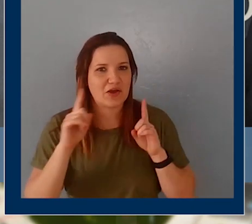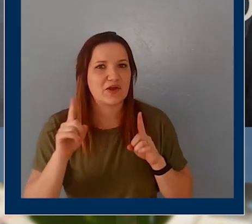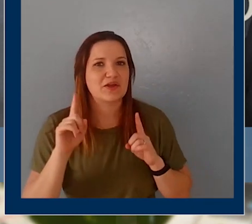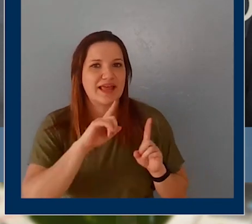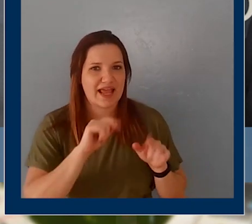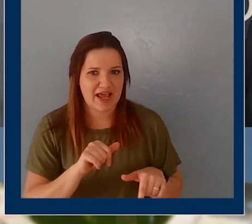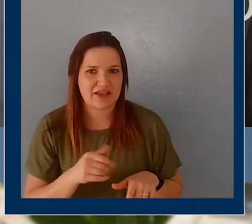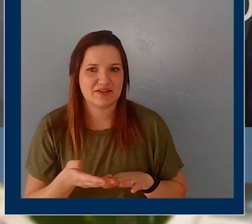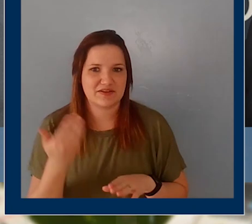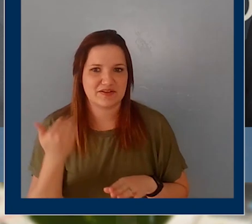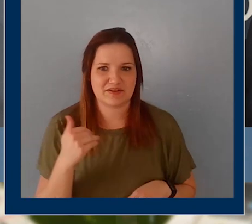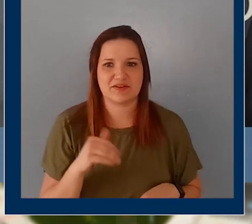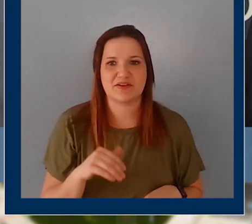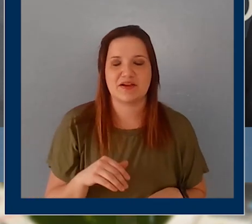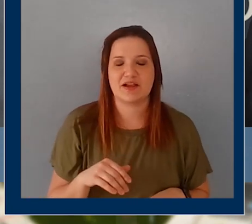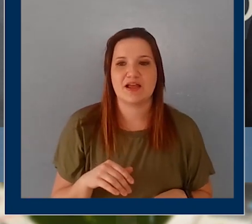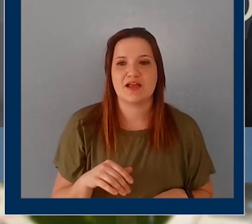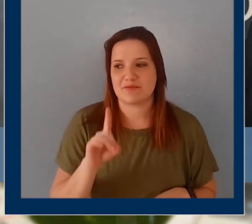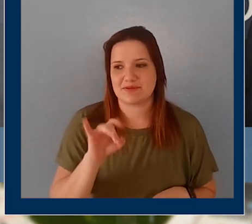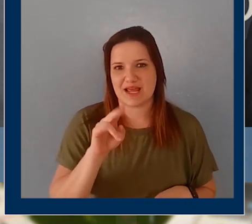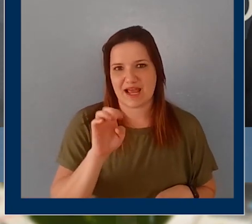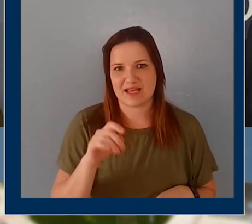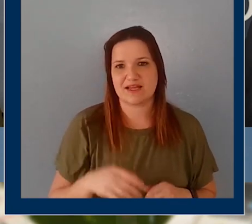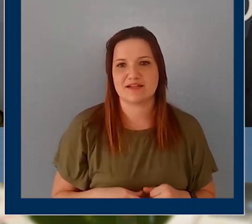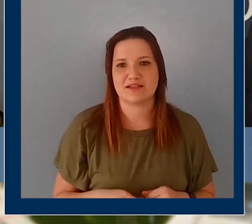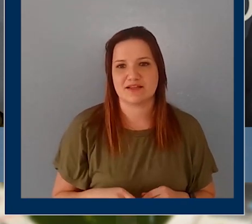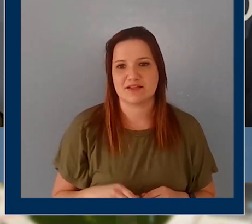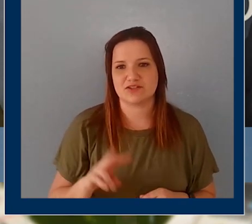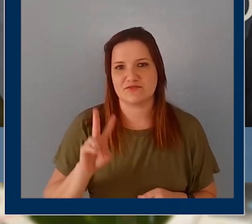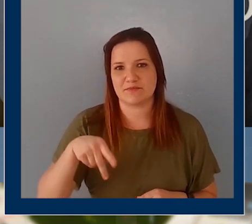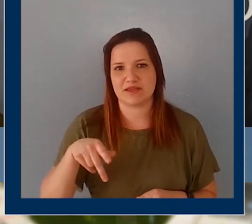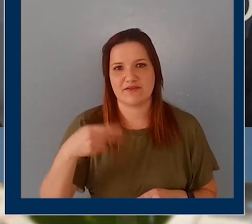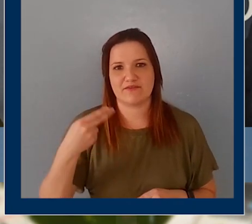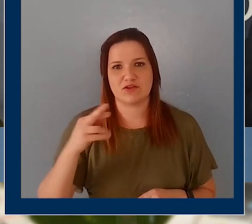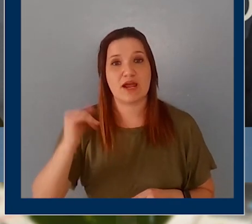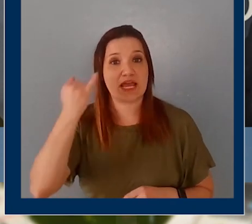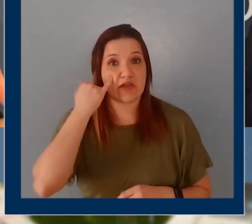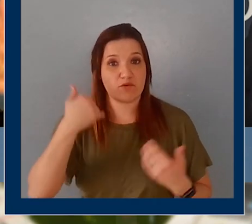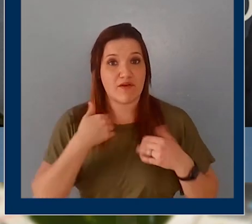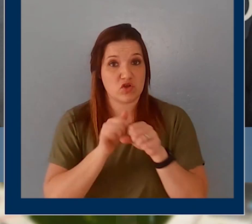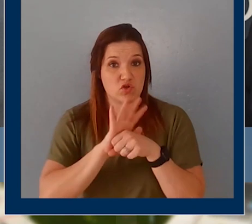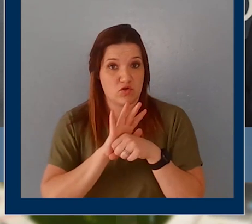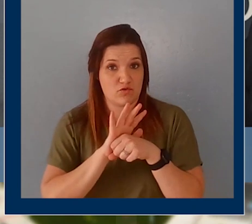days and you get that exposure, then you do. Okay. So studies are showing